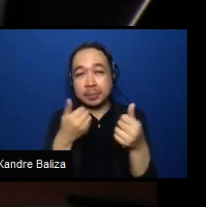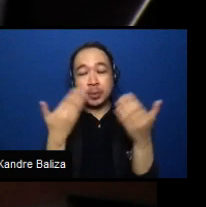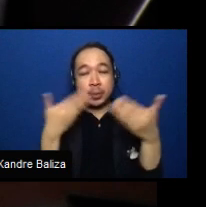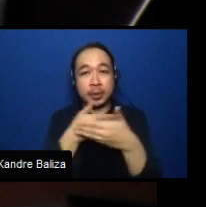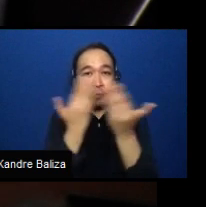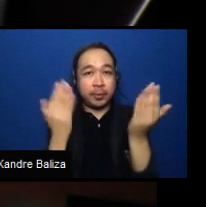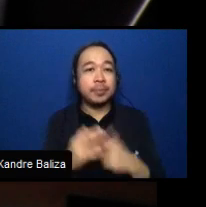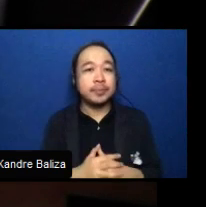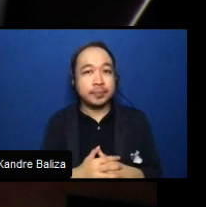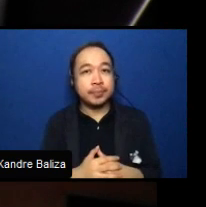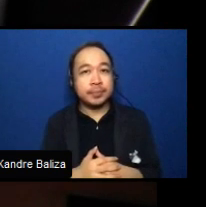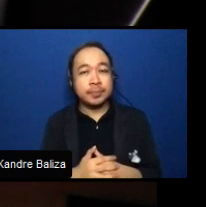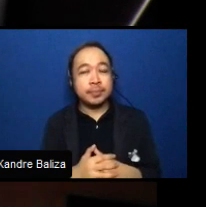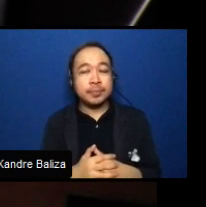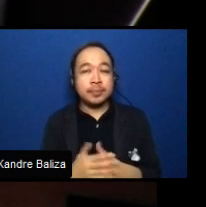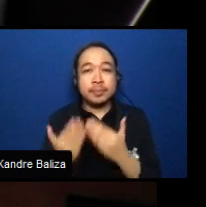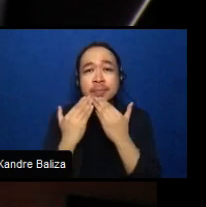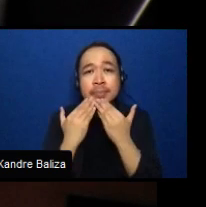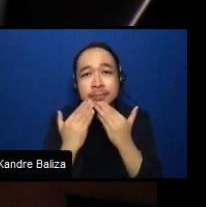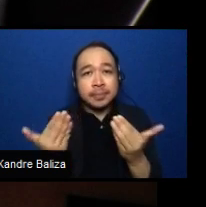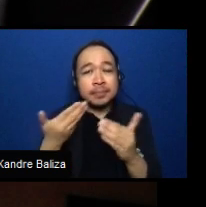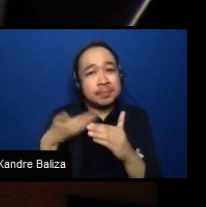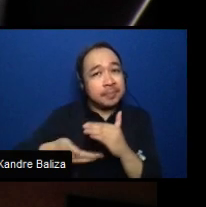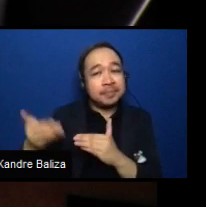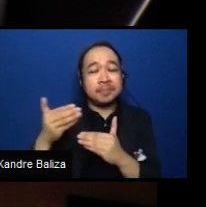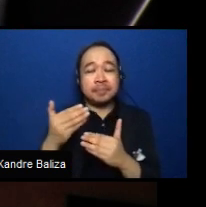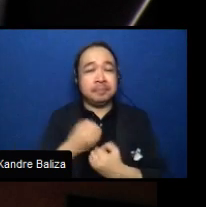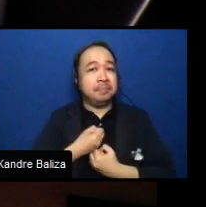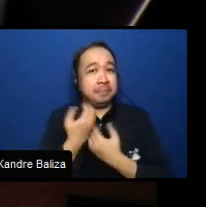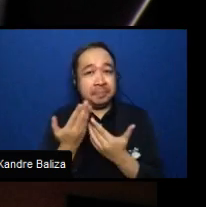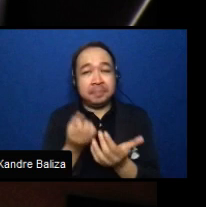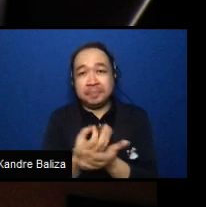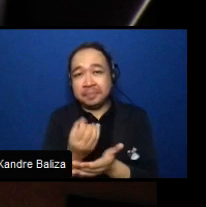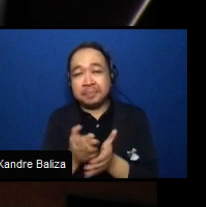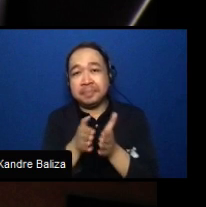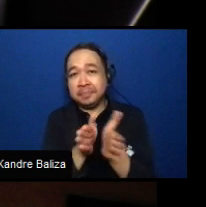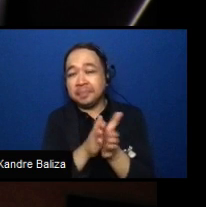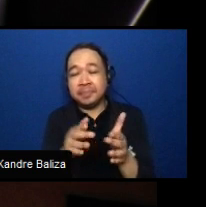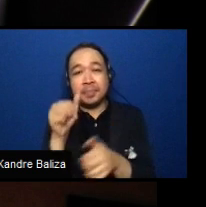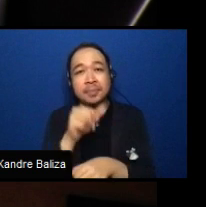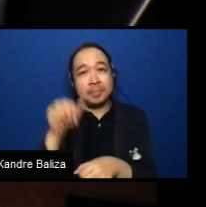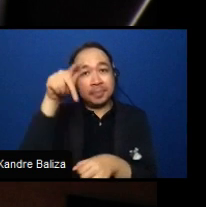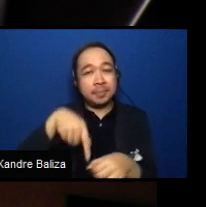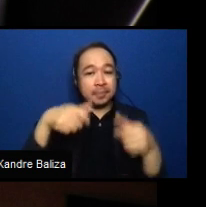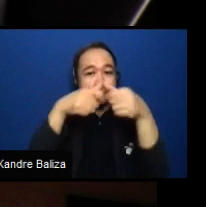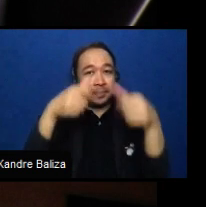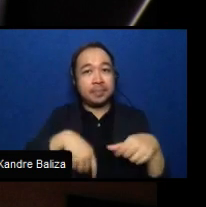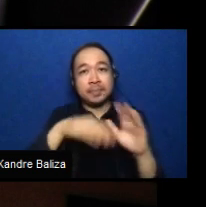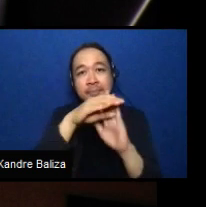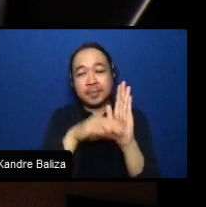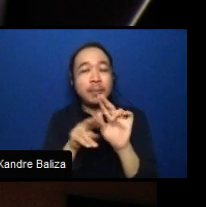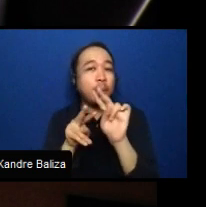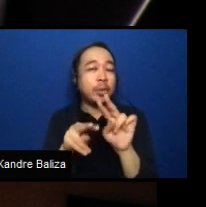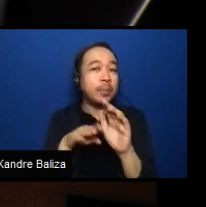our sincerest gratitude for the opportunity to share our insights on the Asia-Pacific Indicator Framework for monitoring progress towards implementation of the